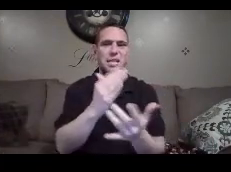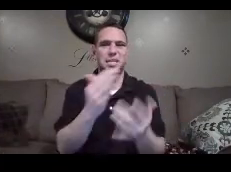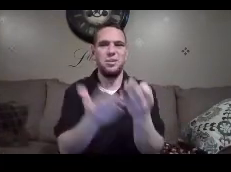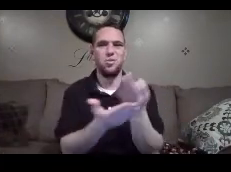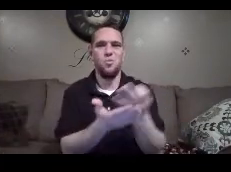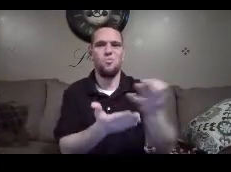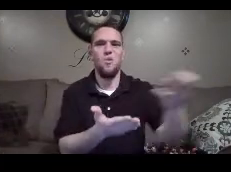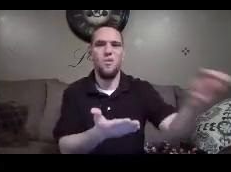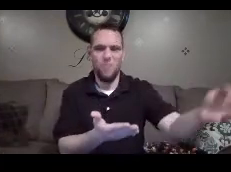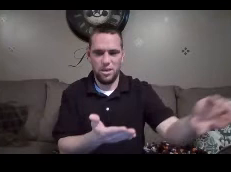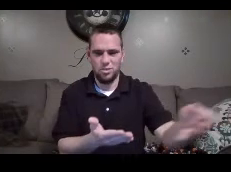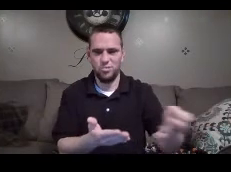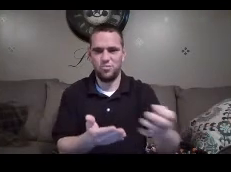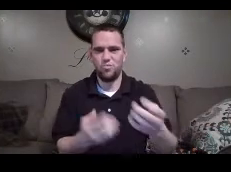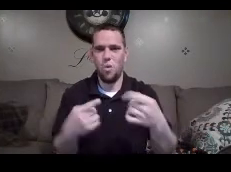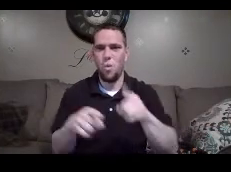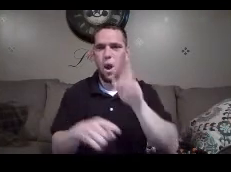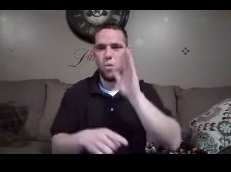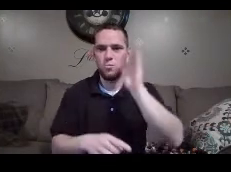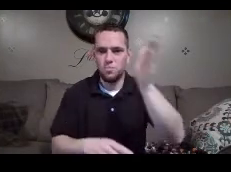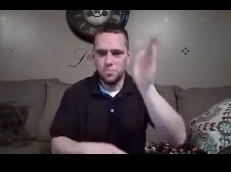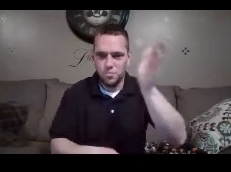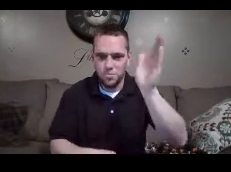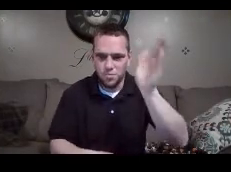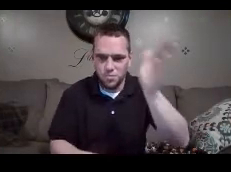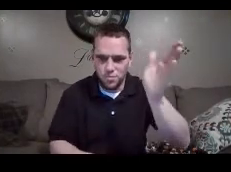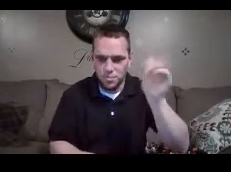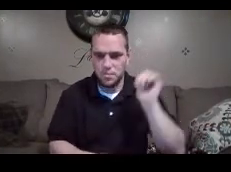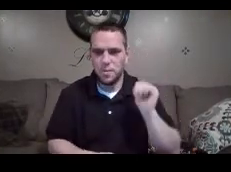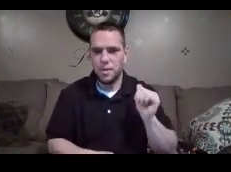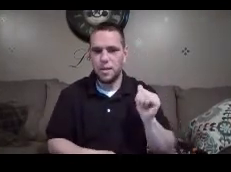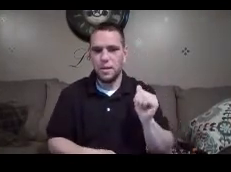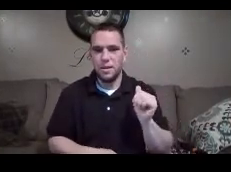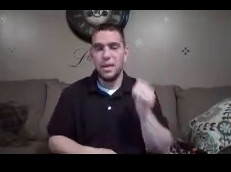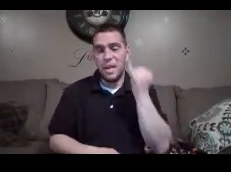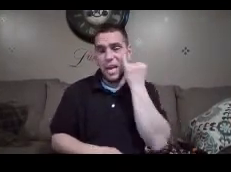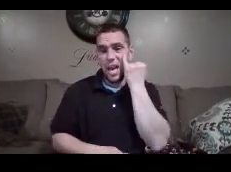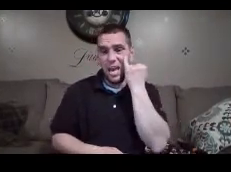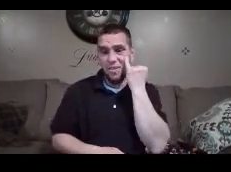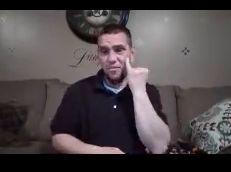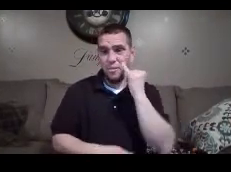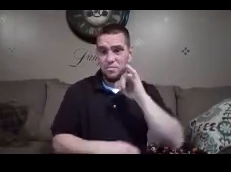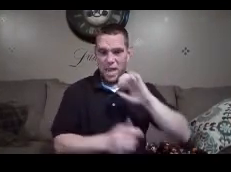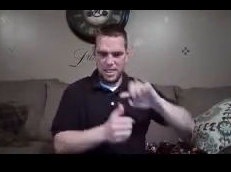that information, as long as you have it built in from the beginning,